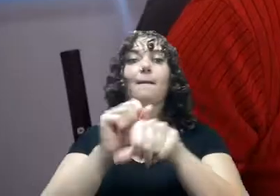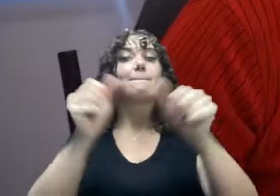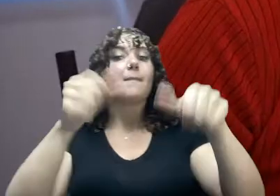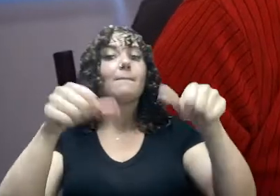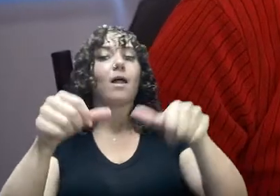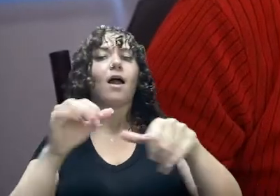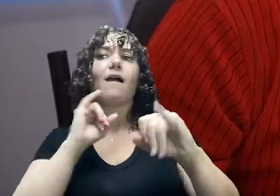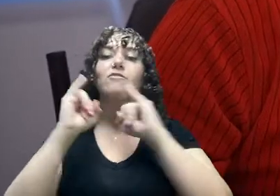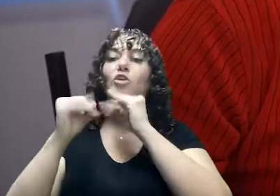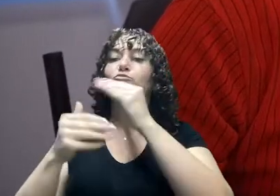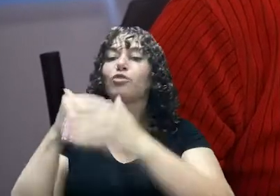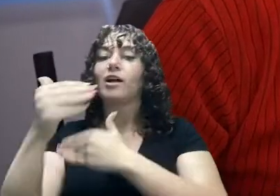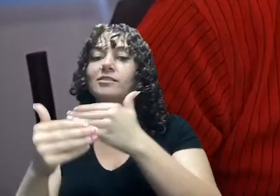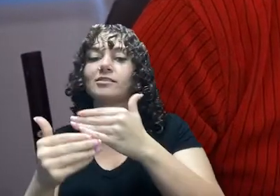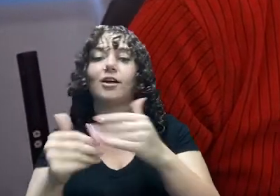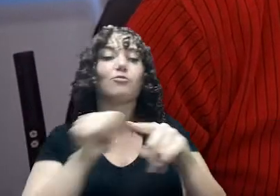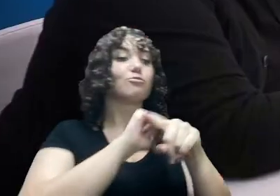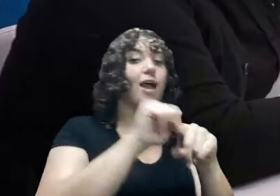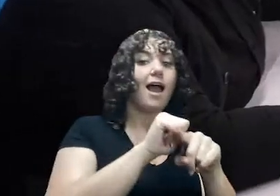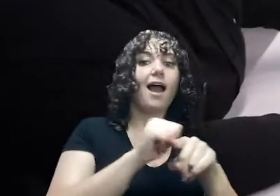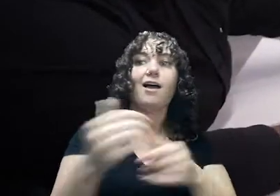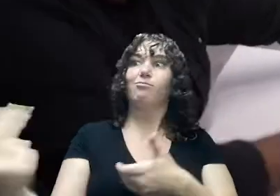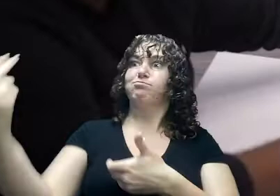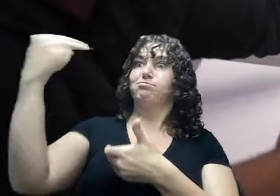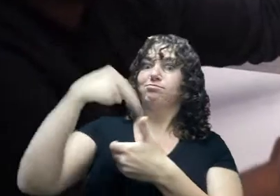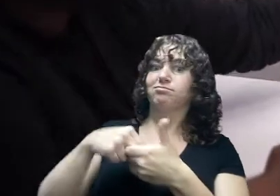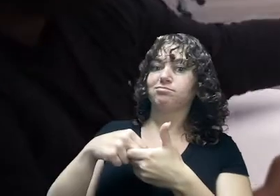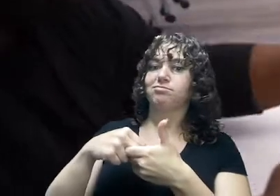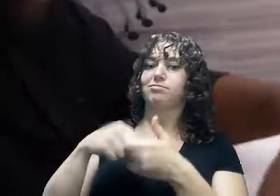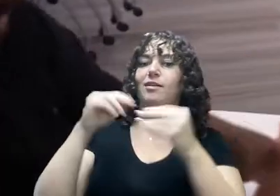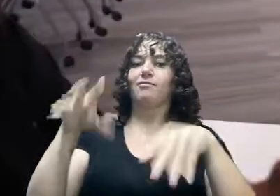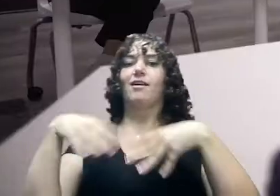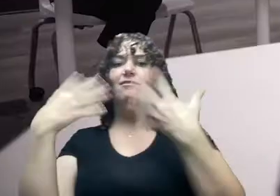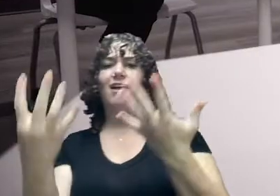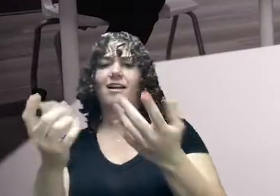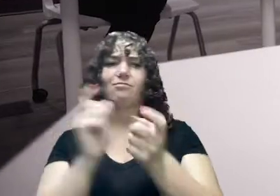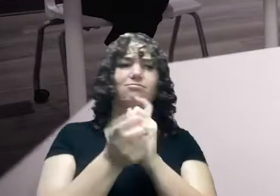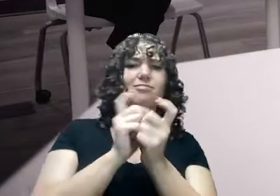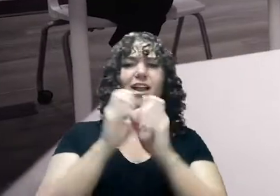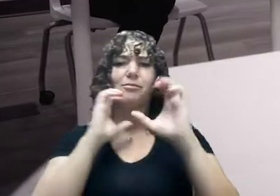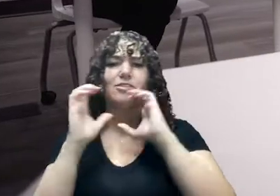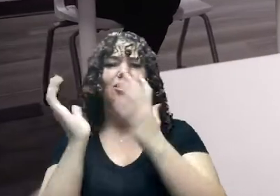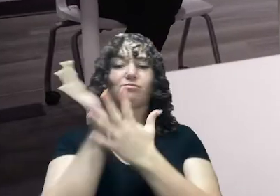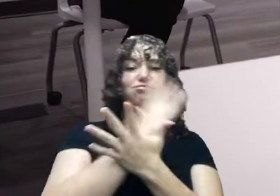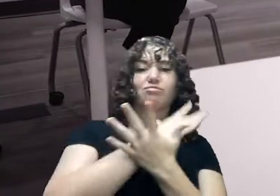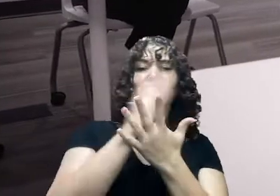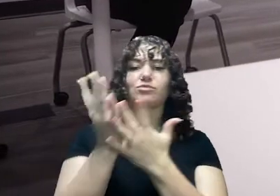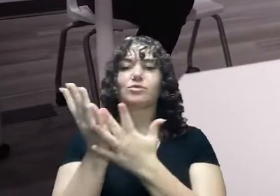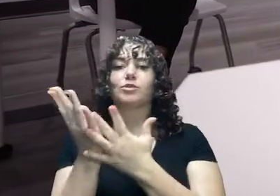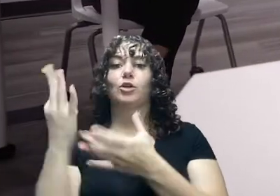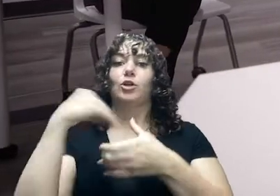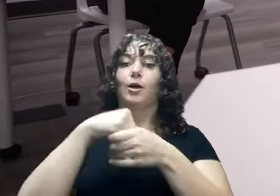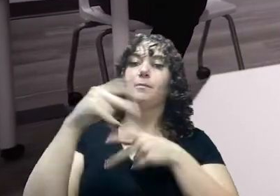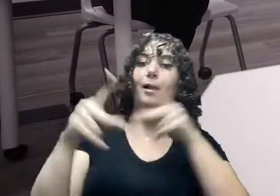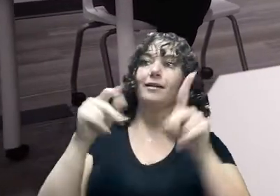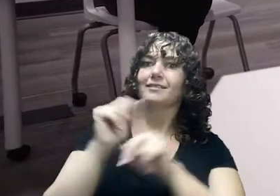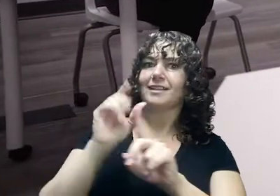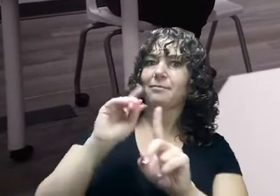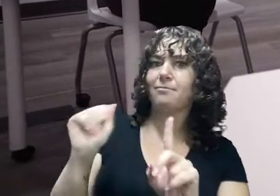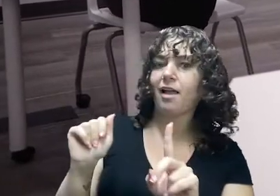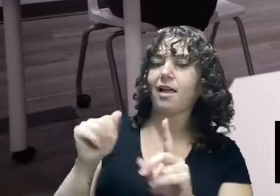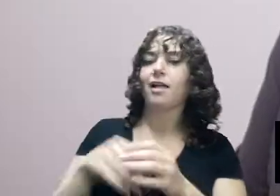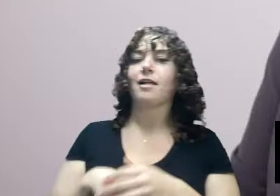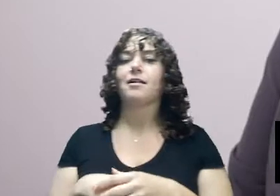from posting a job to the interviewing process, training, onboarding, and providing alternative communication methods to including people